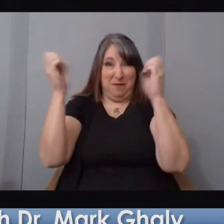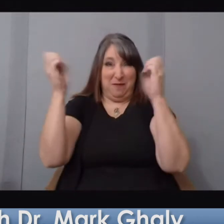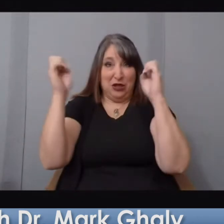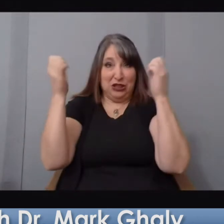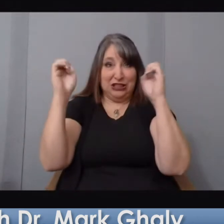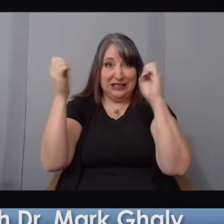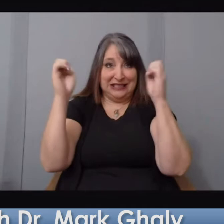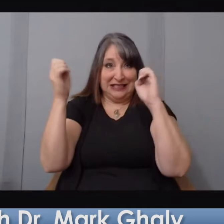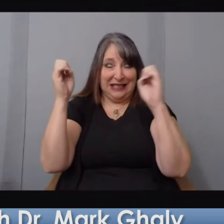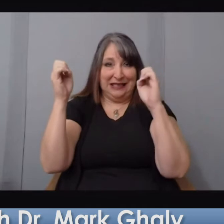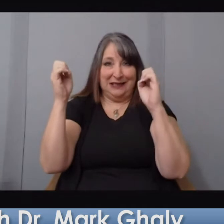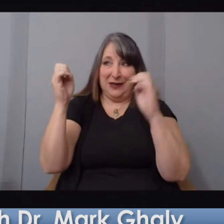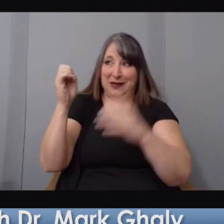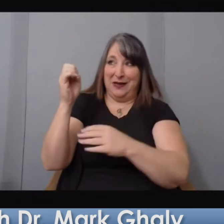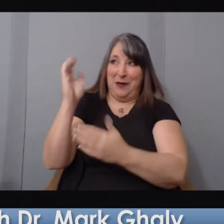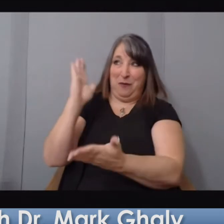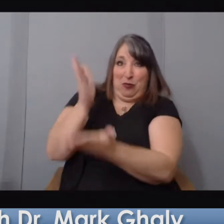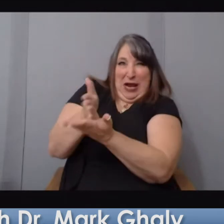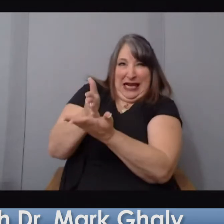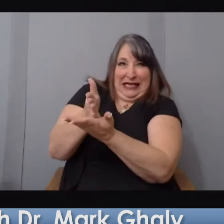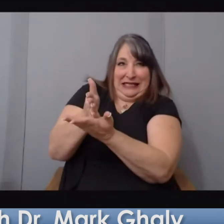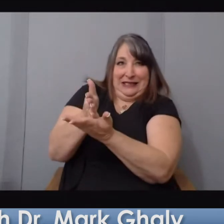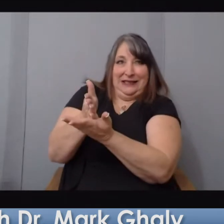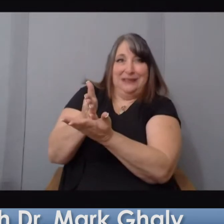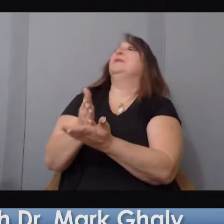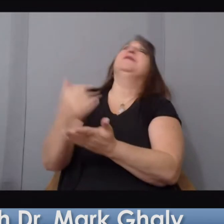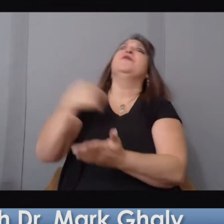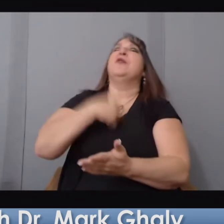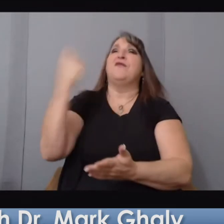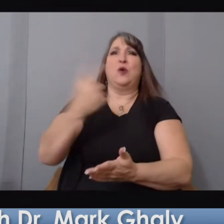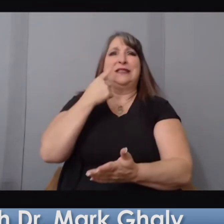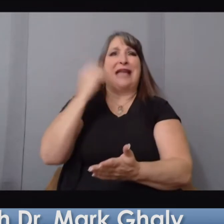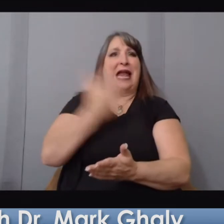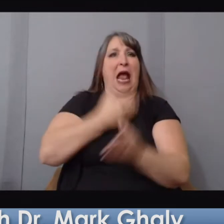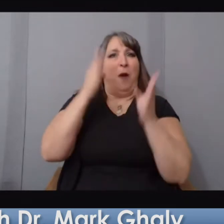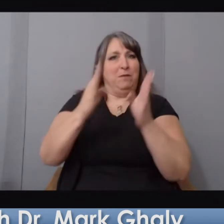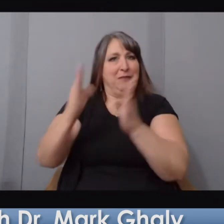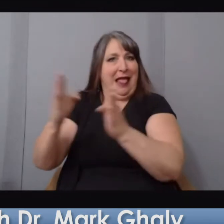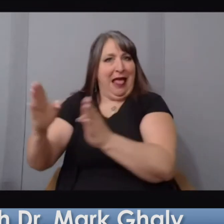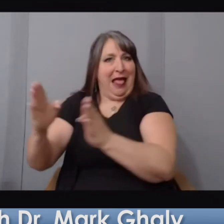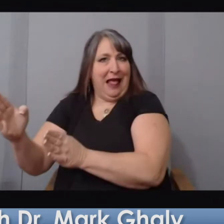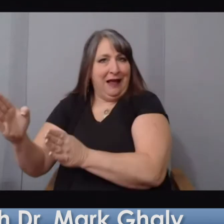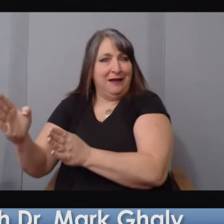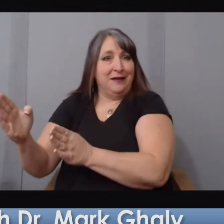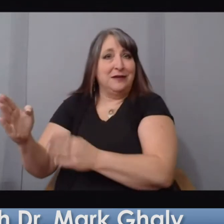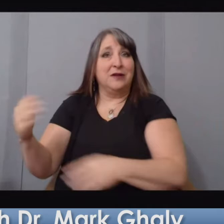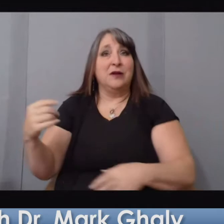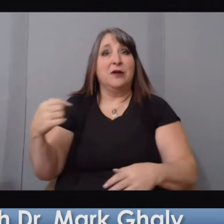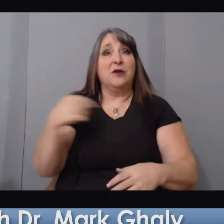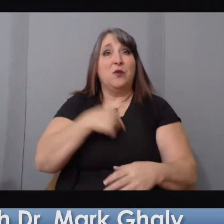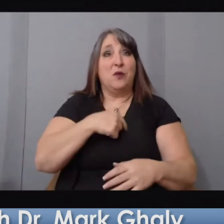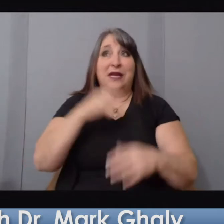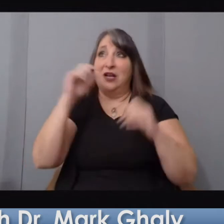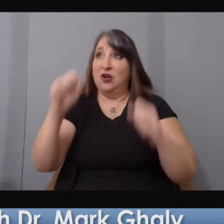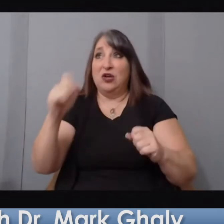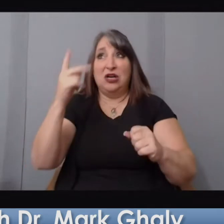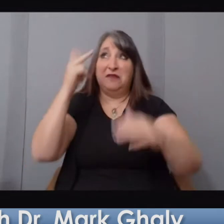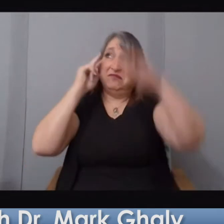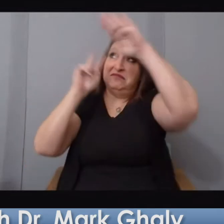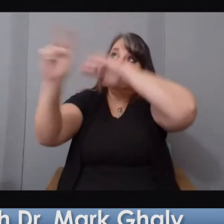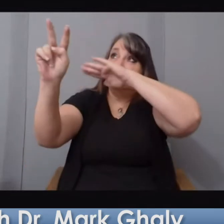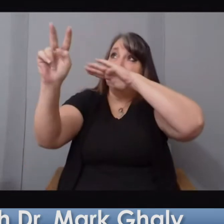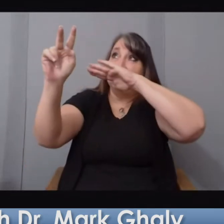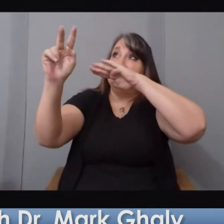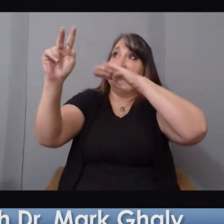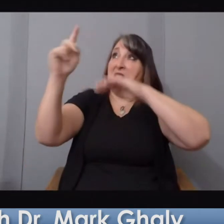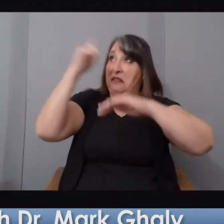question. We have always said in our blueprint that we could see things have to shift more quickly. We